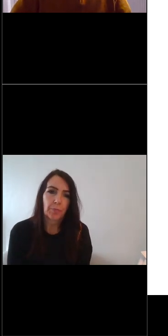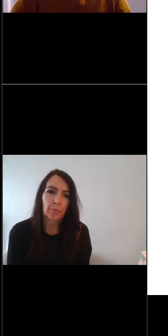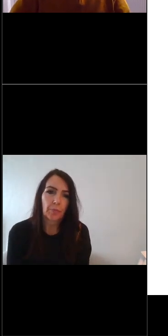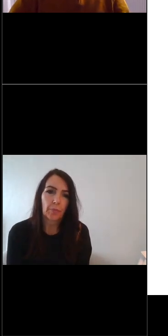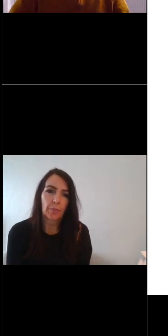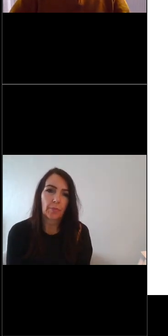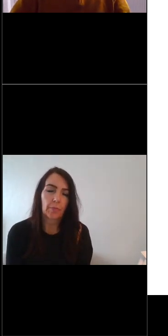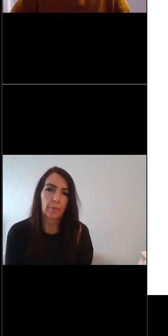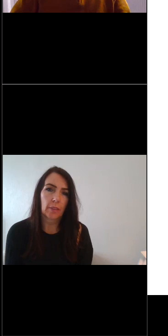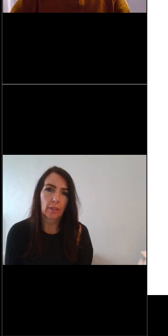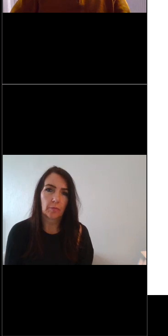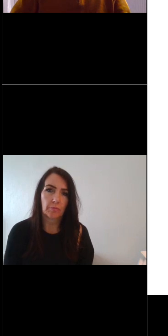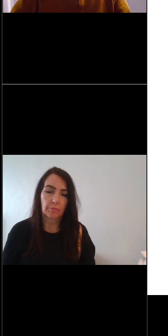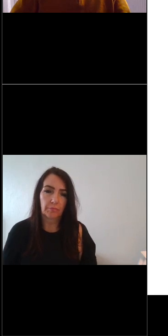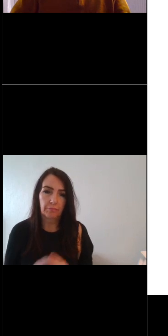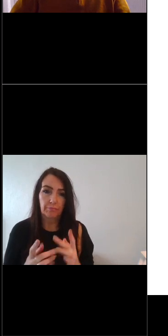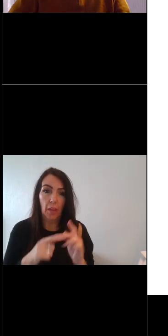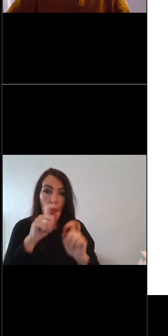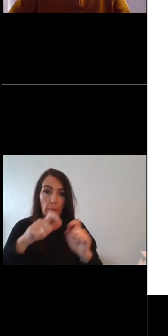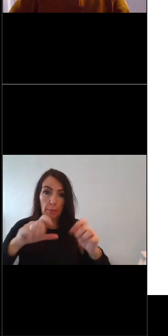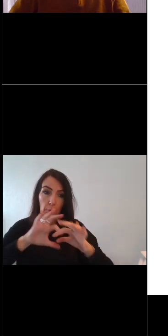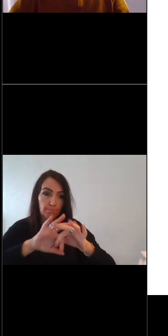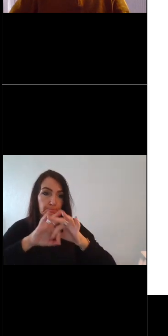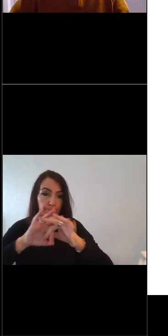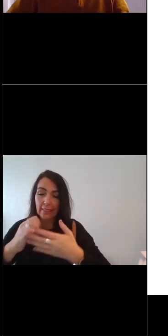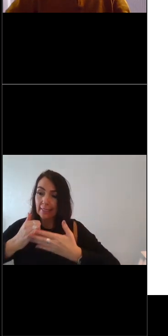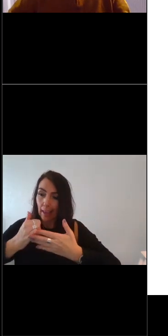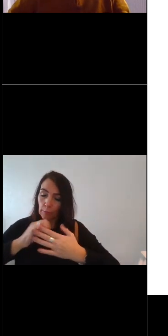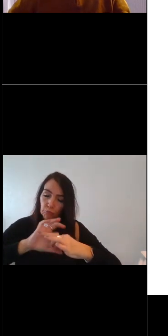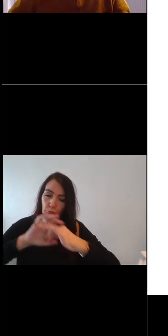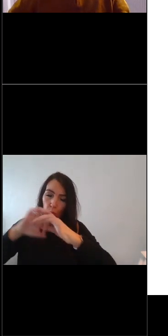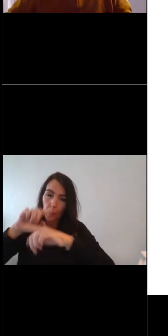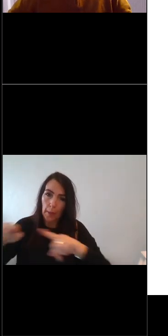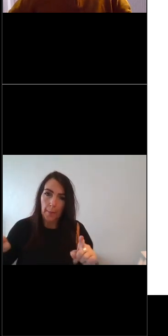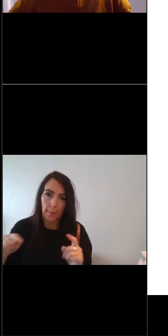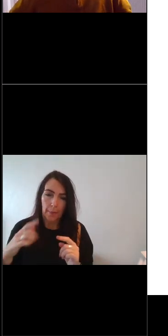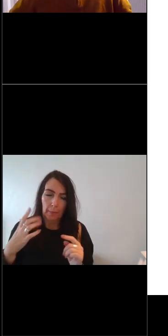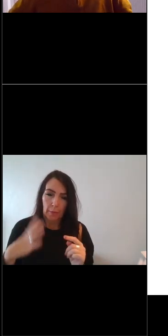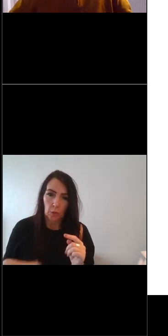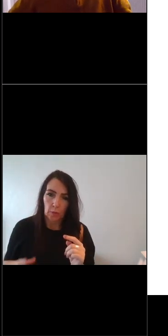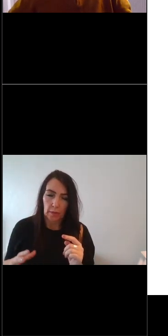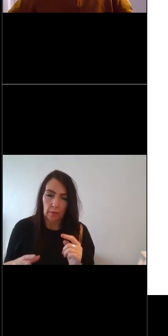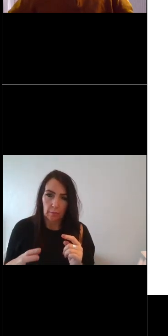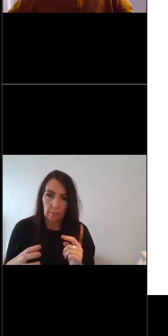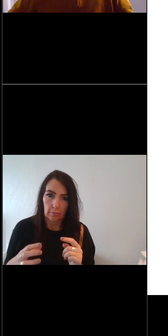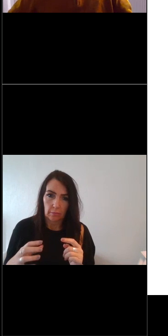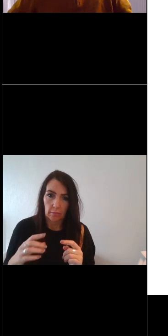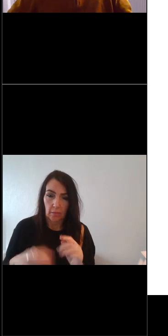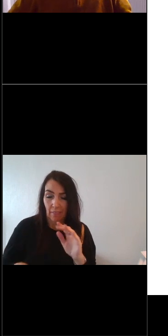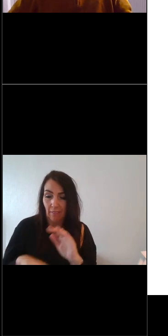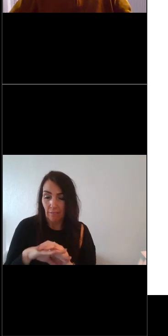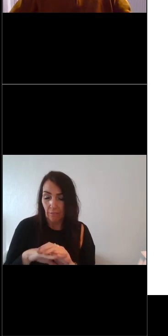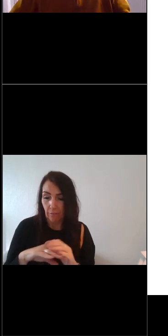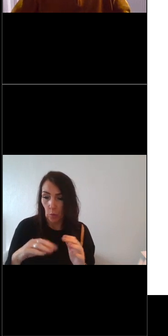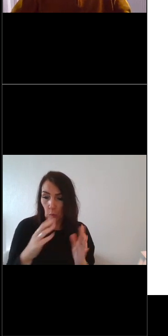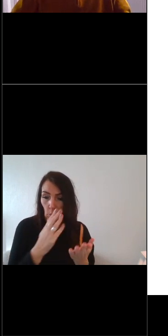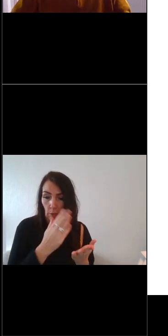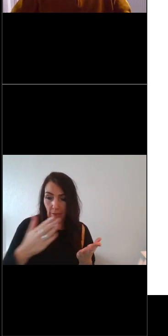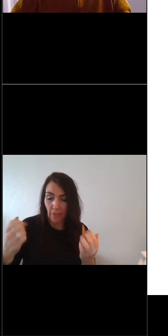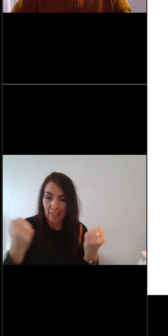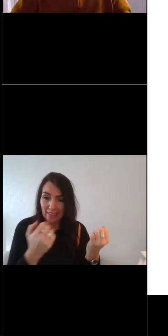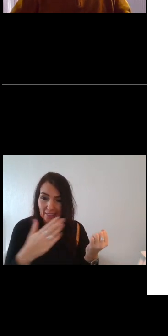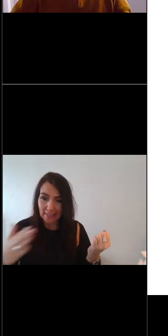Of course, engage with others if you need help. It may be that you need a full fleet review or fleet plan put together